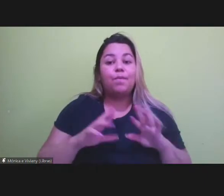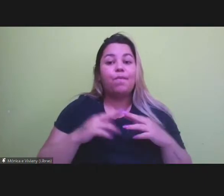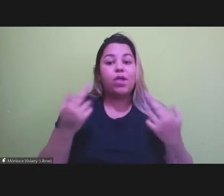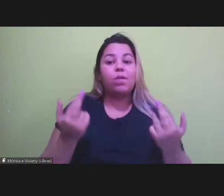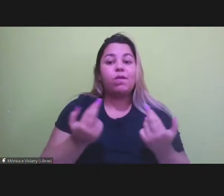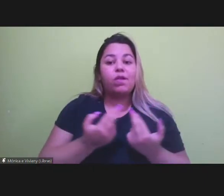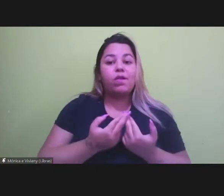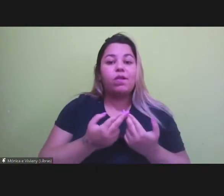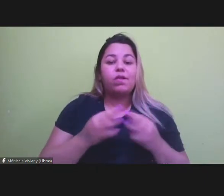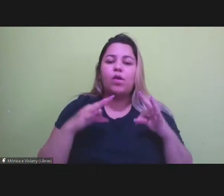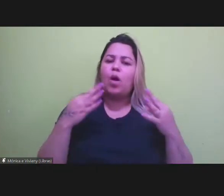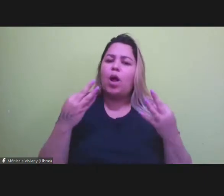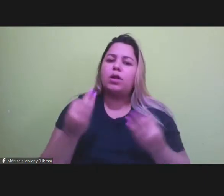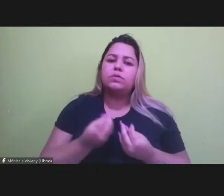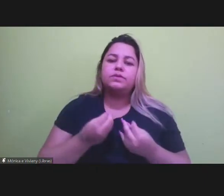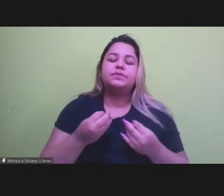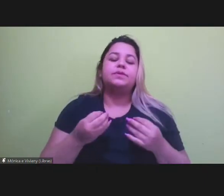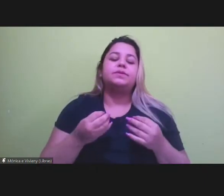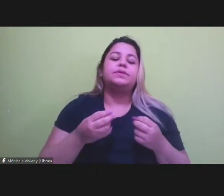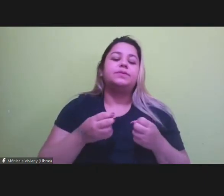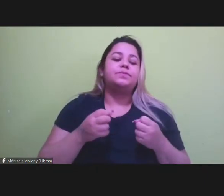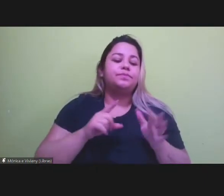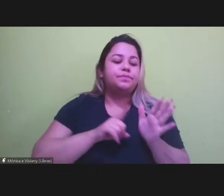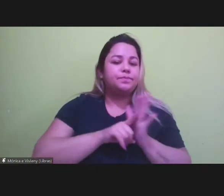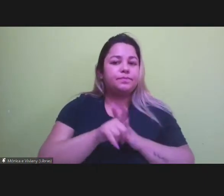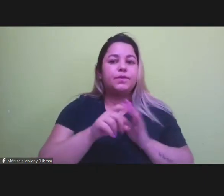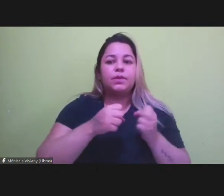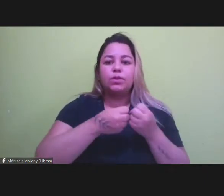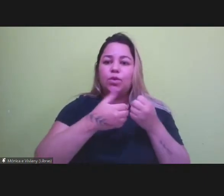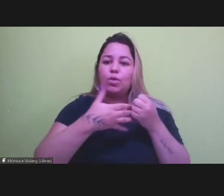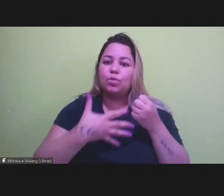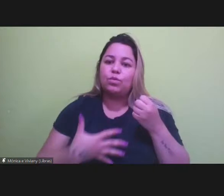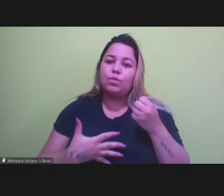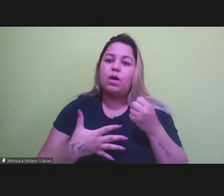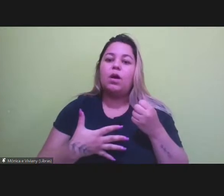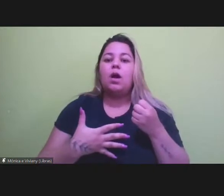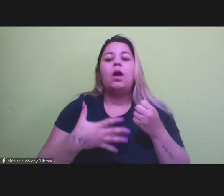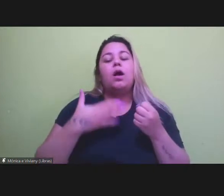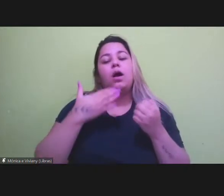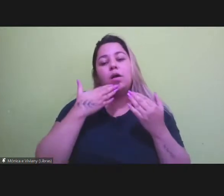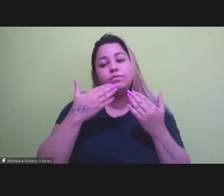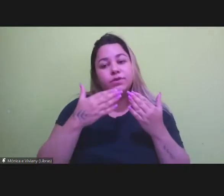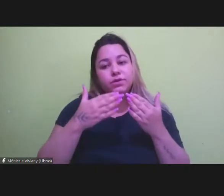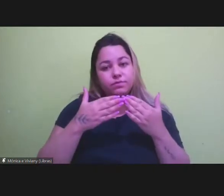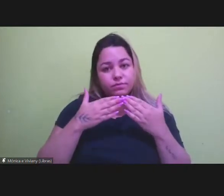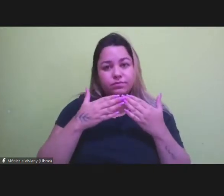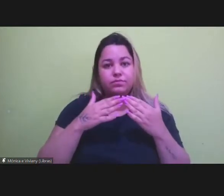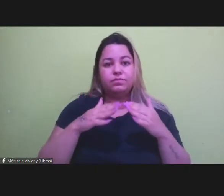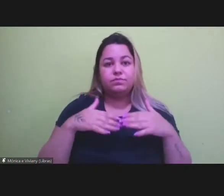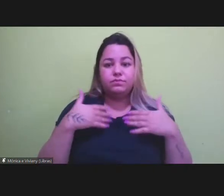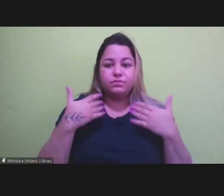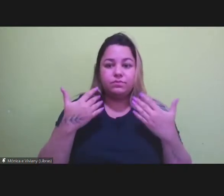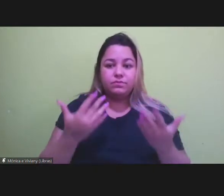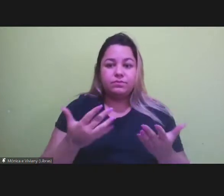now we gather the questions from the chat. And then I will try to ask